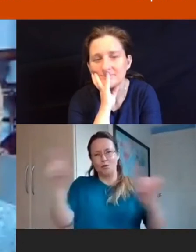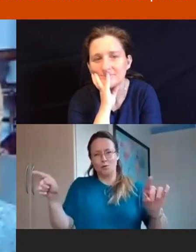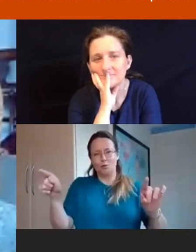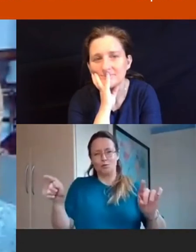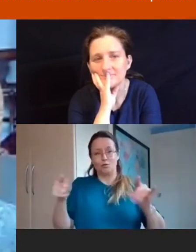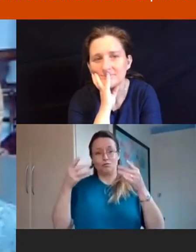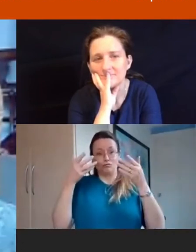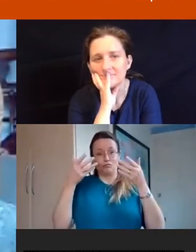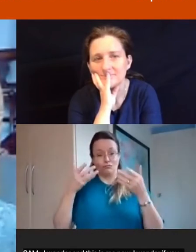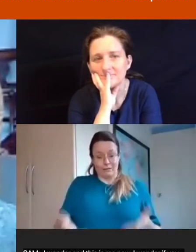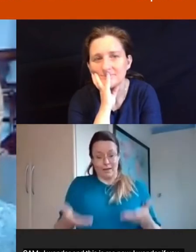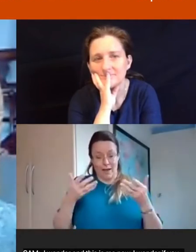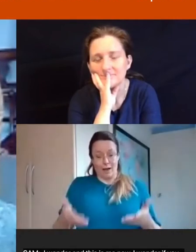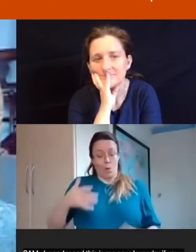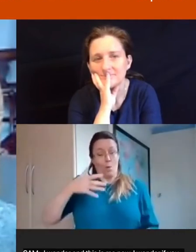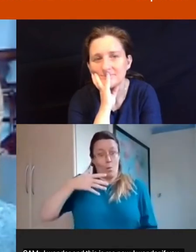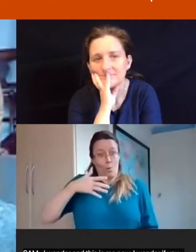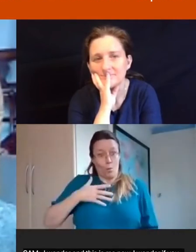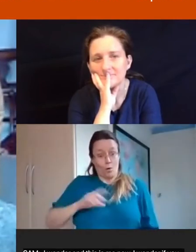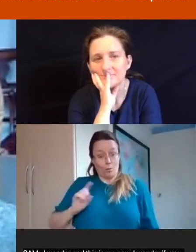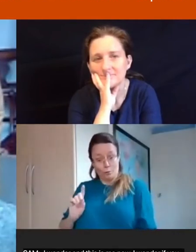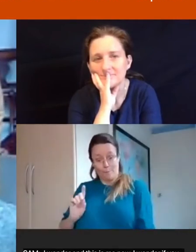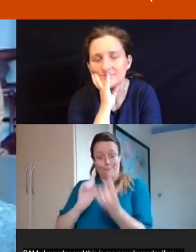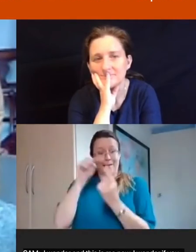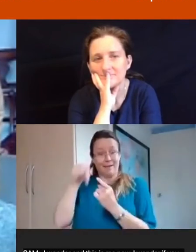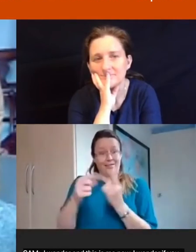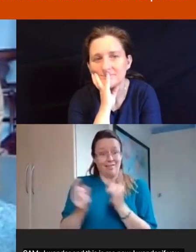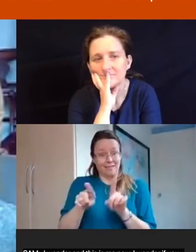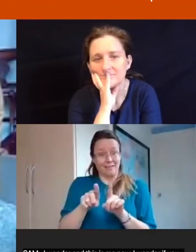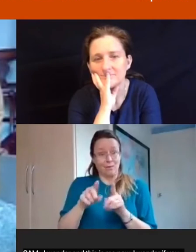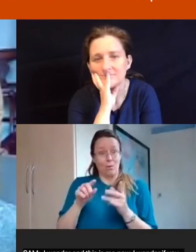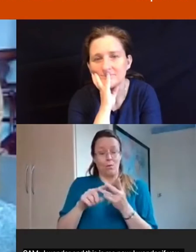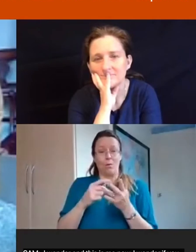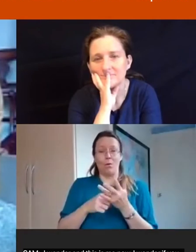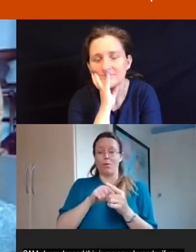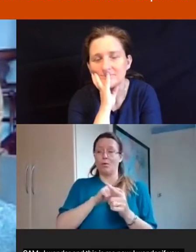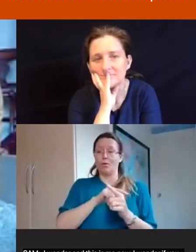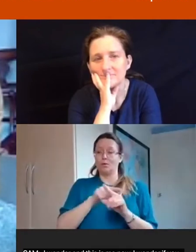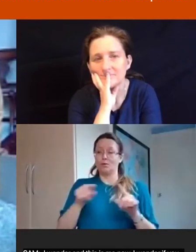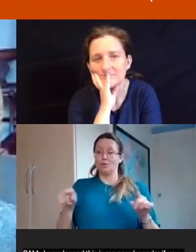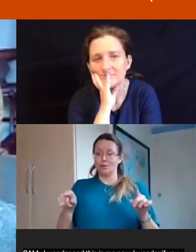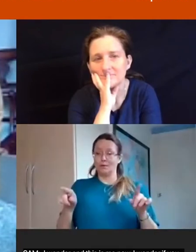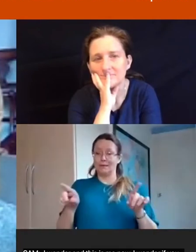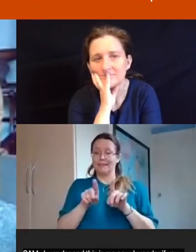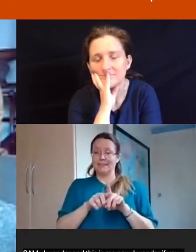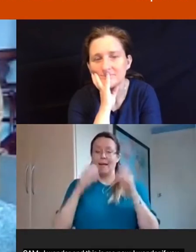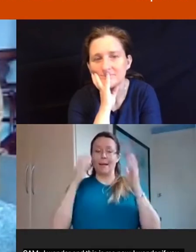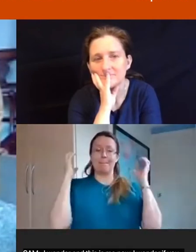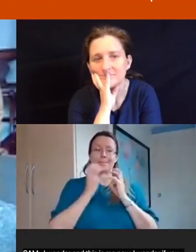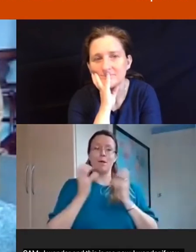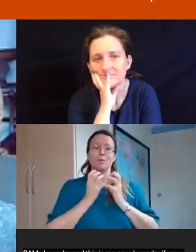like to have an encounter like this, or if it requires of you what it required of Moses, whether